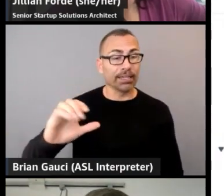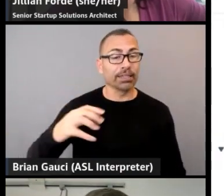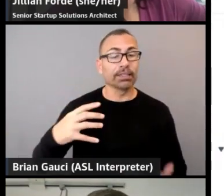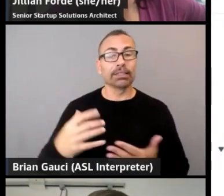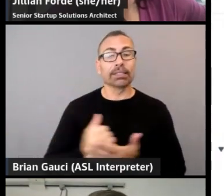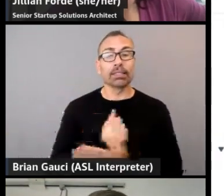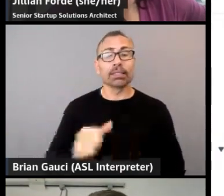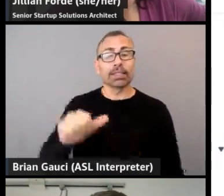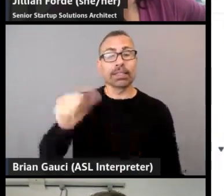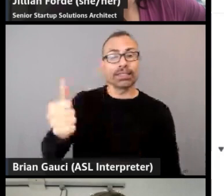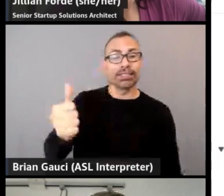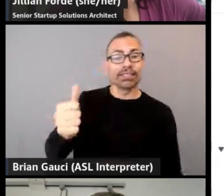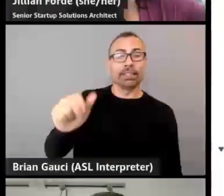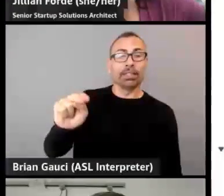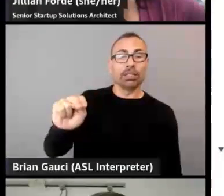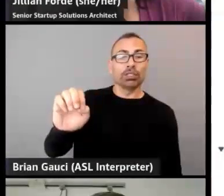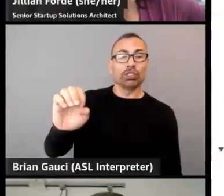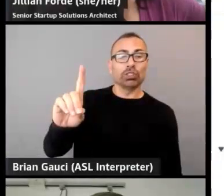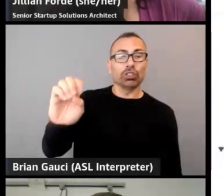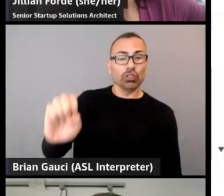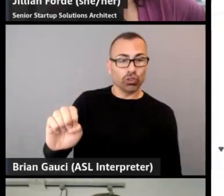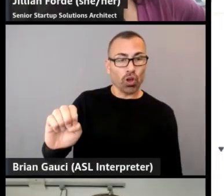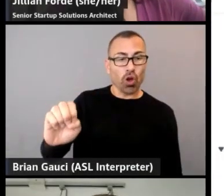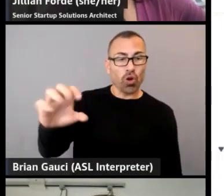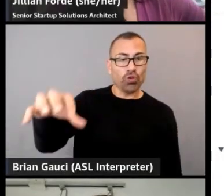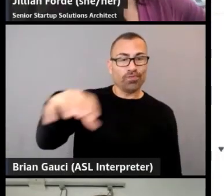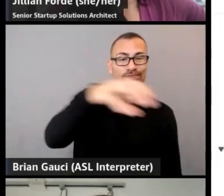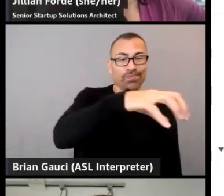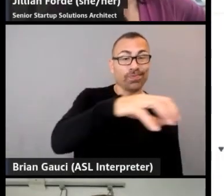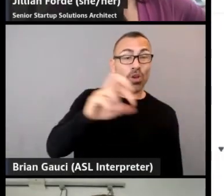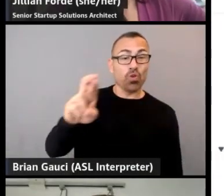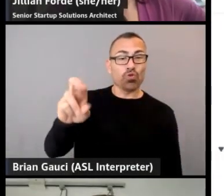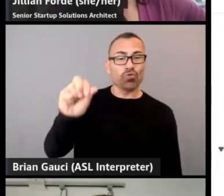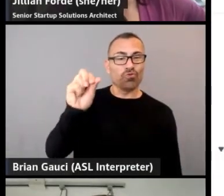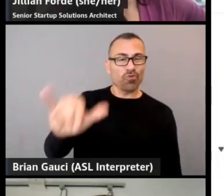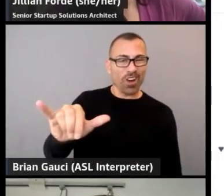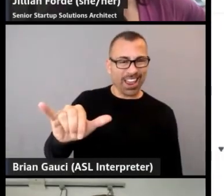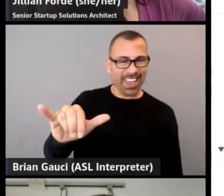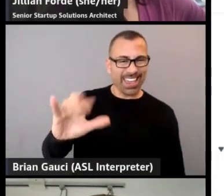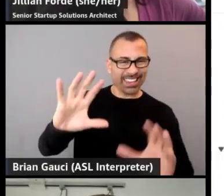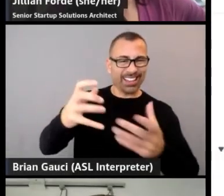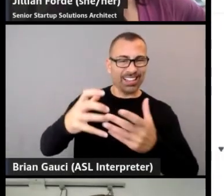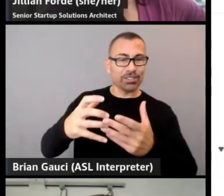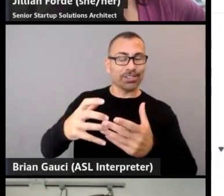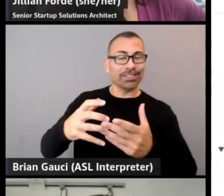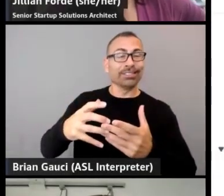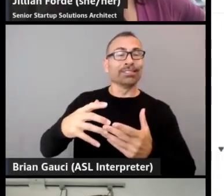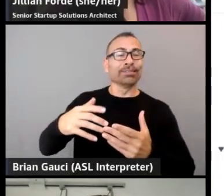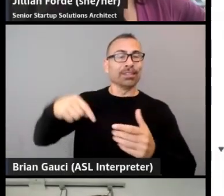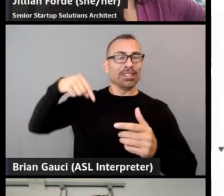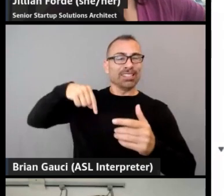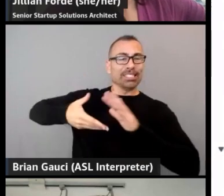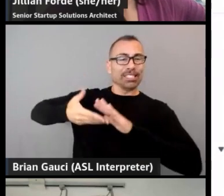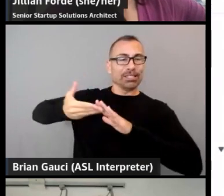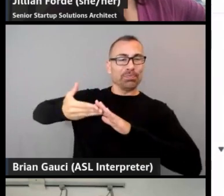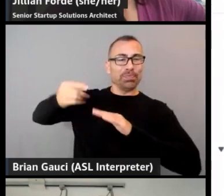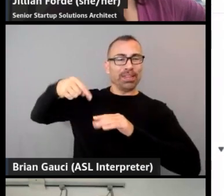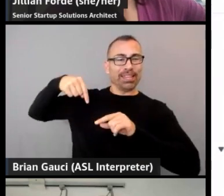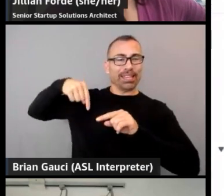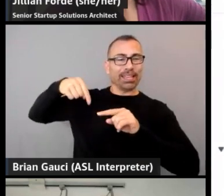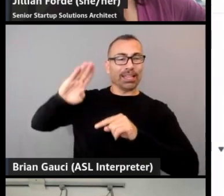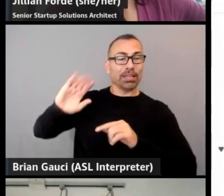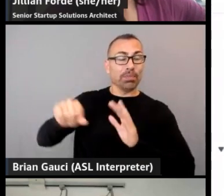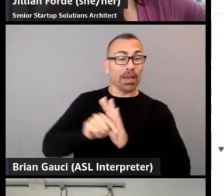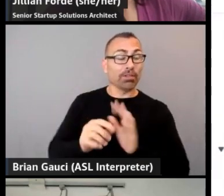10-node Ray cluster in the background. Wow. Yeah. Now, the beauty of this is that if I had set this as 50